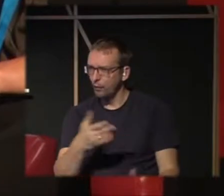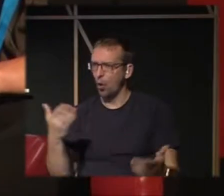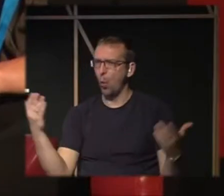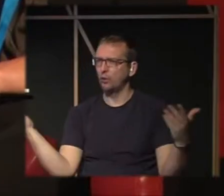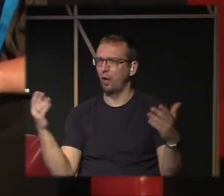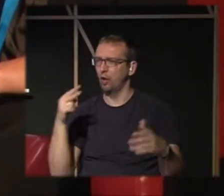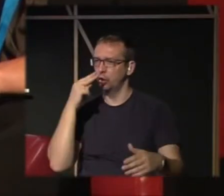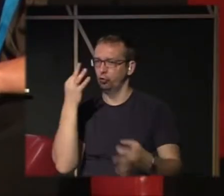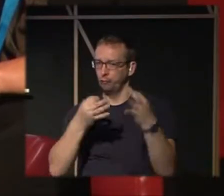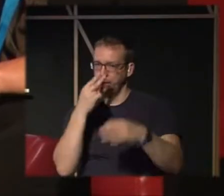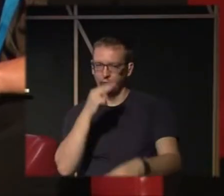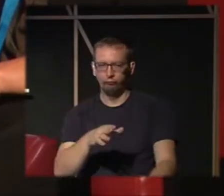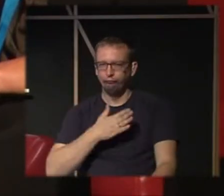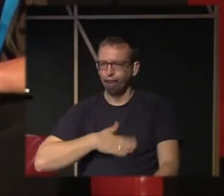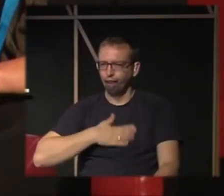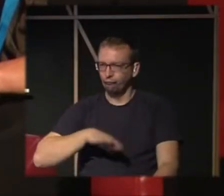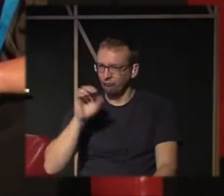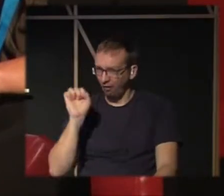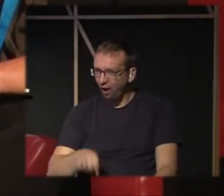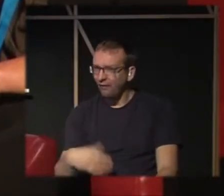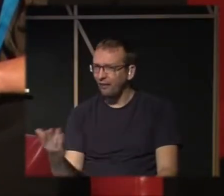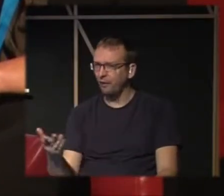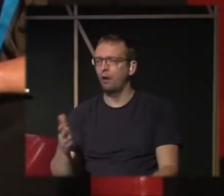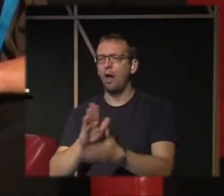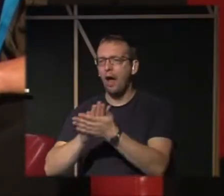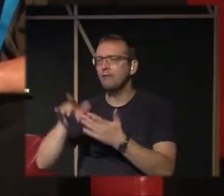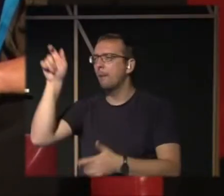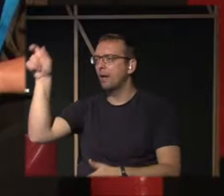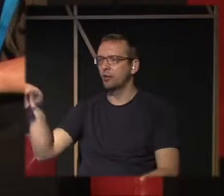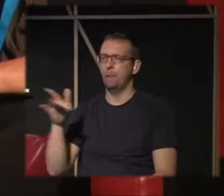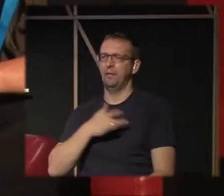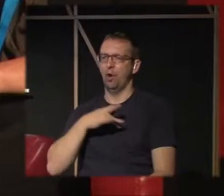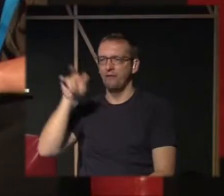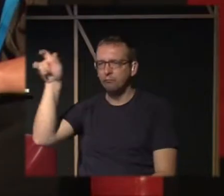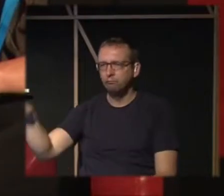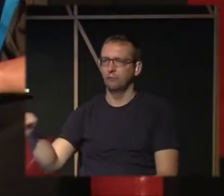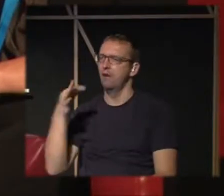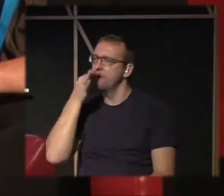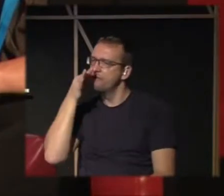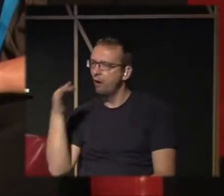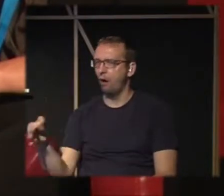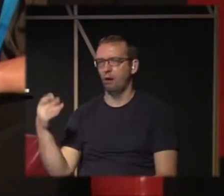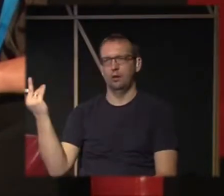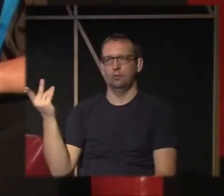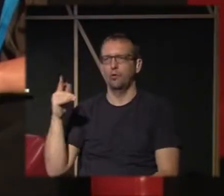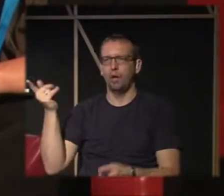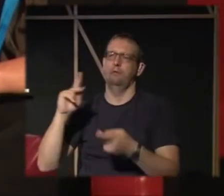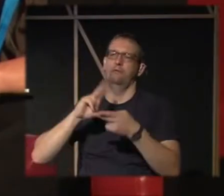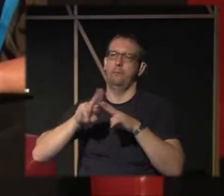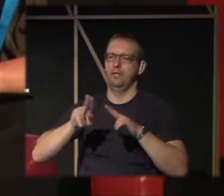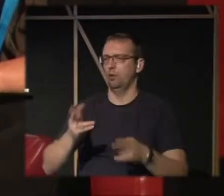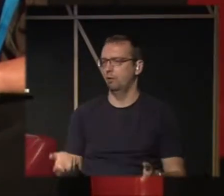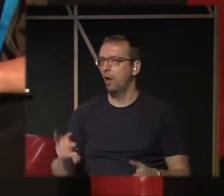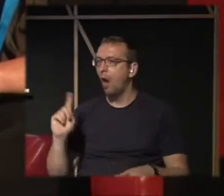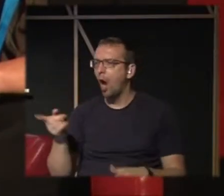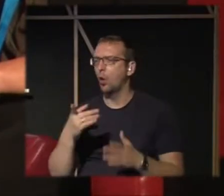tip is review all of your sort of internal documentation, and remember that all employees are just as likely